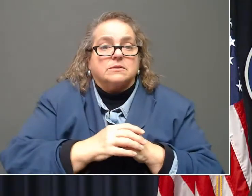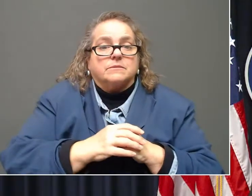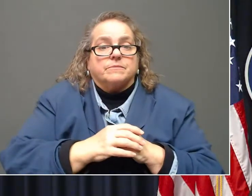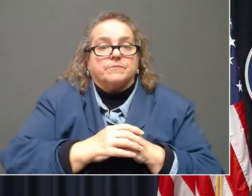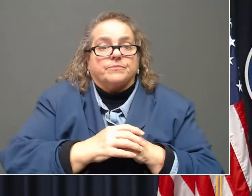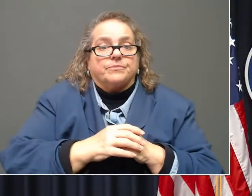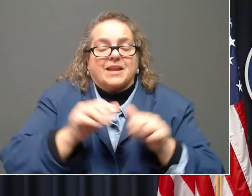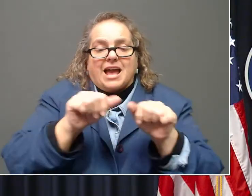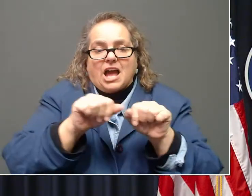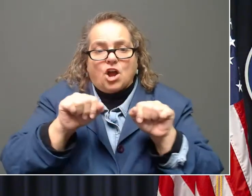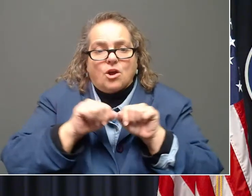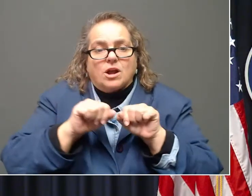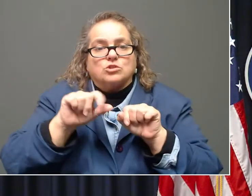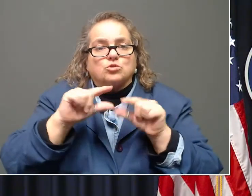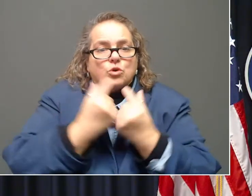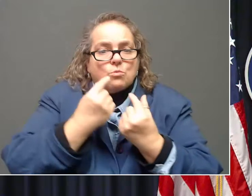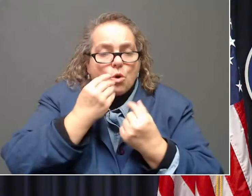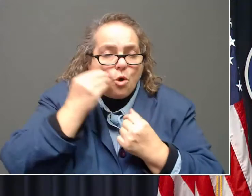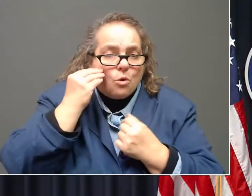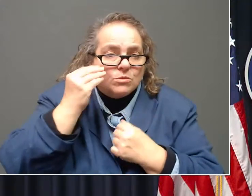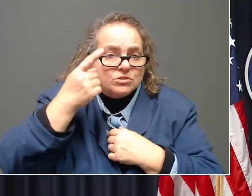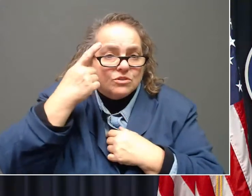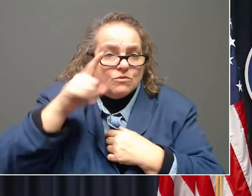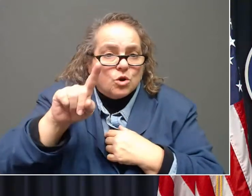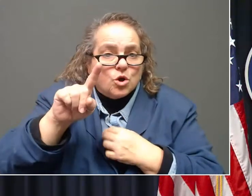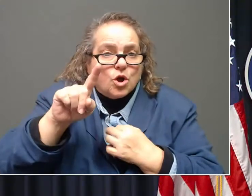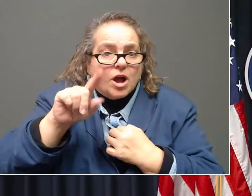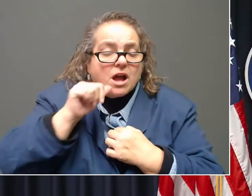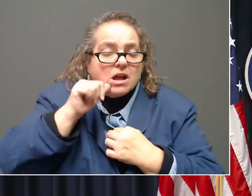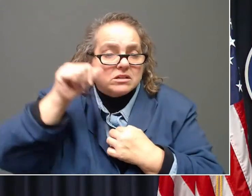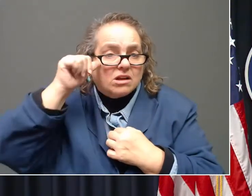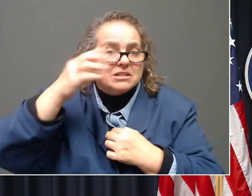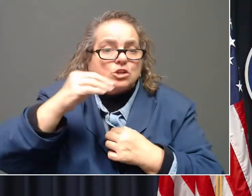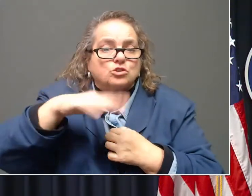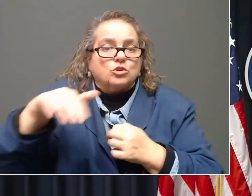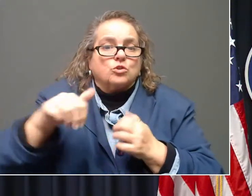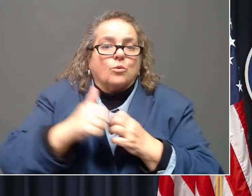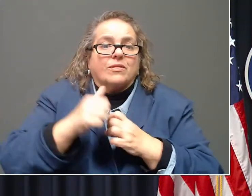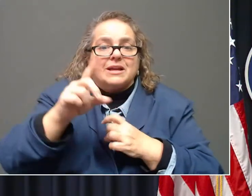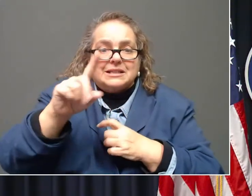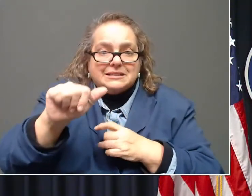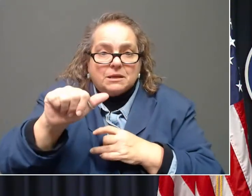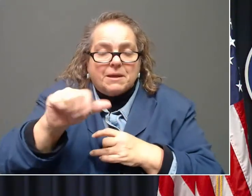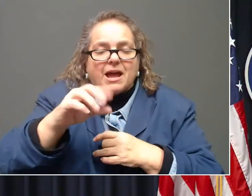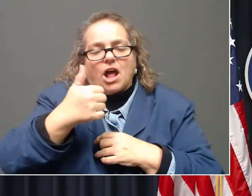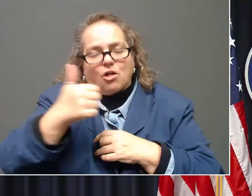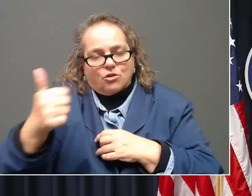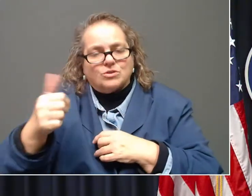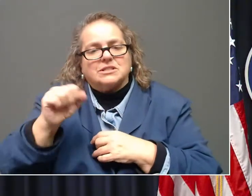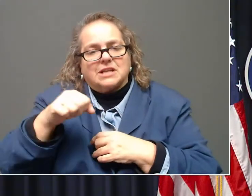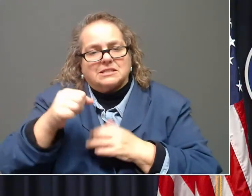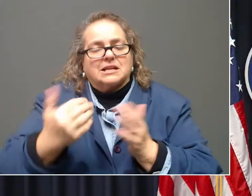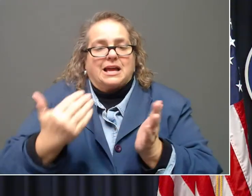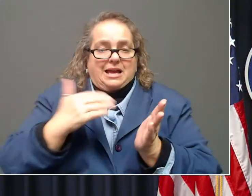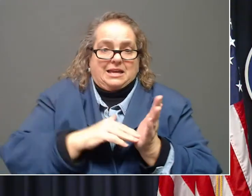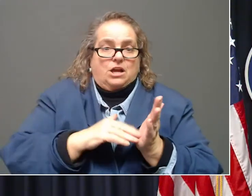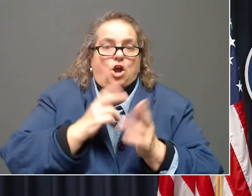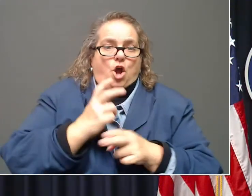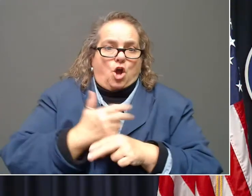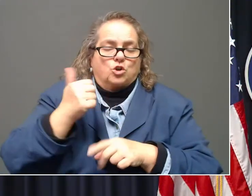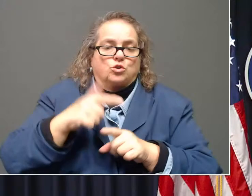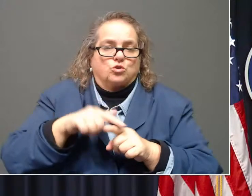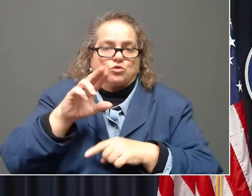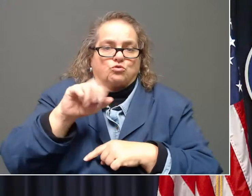weeks that involve mobile units that we're working on right now, and that we hope will be launched in at least one